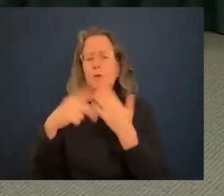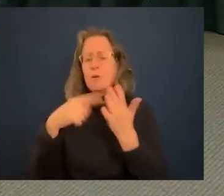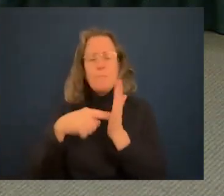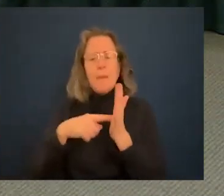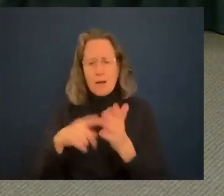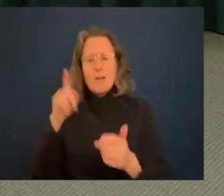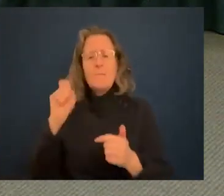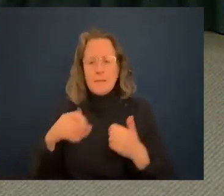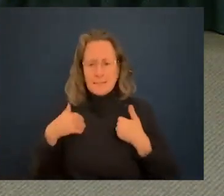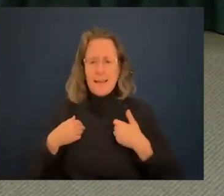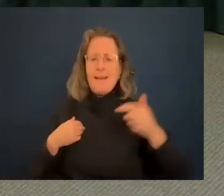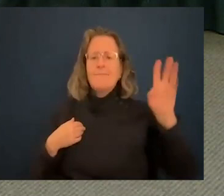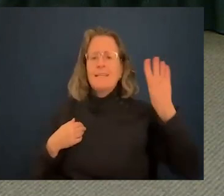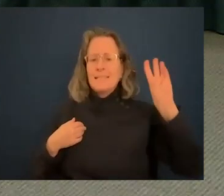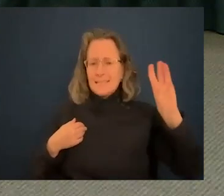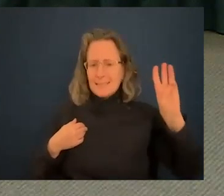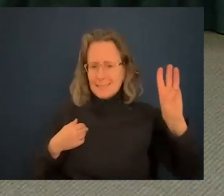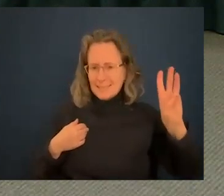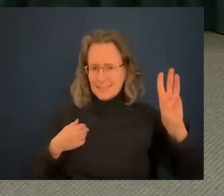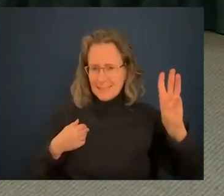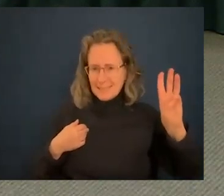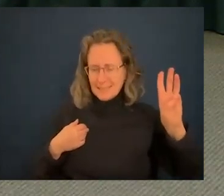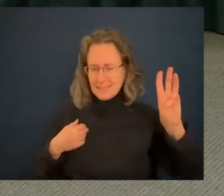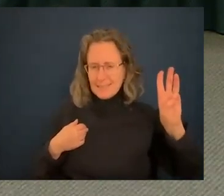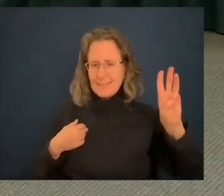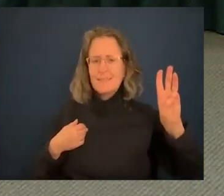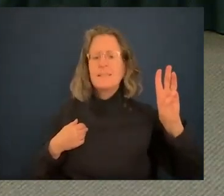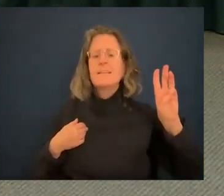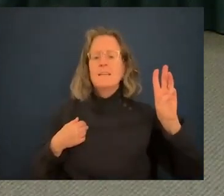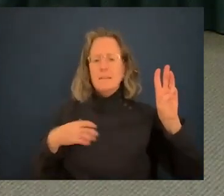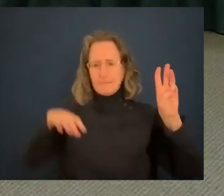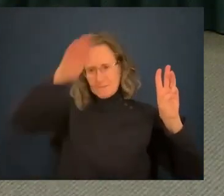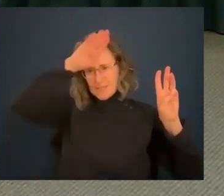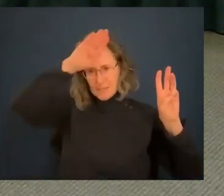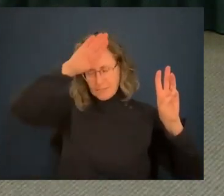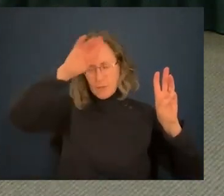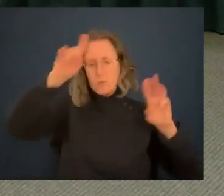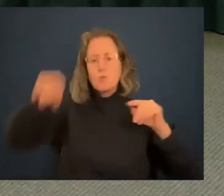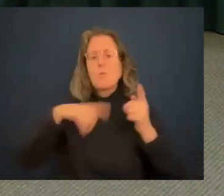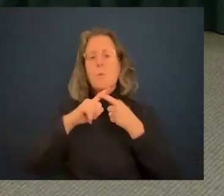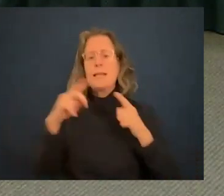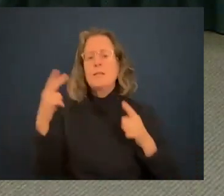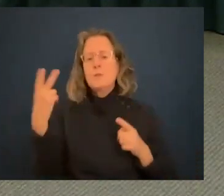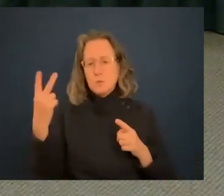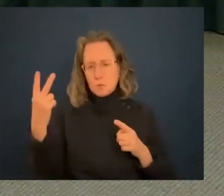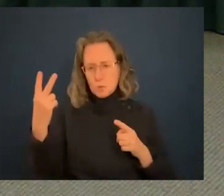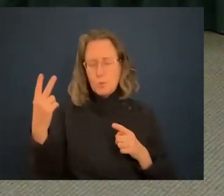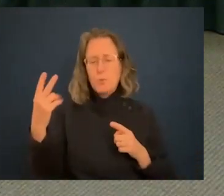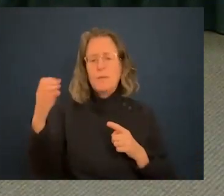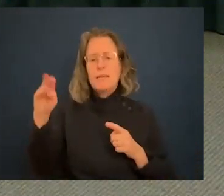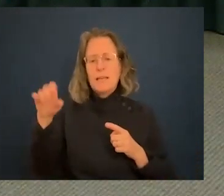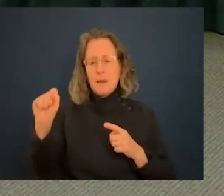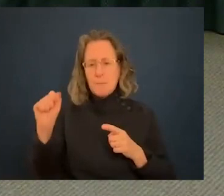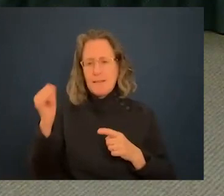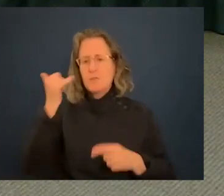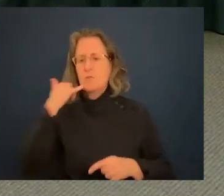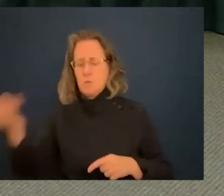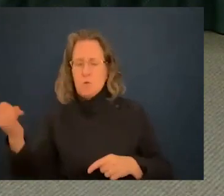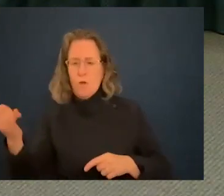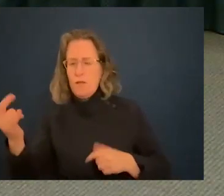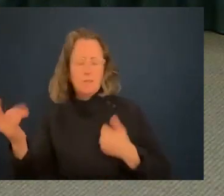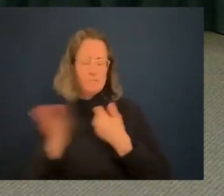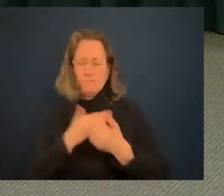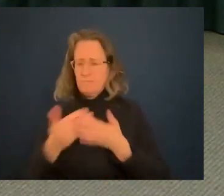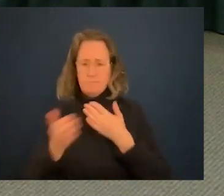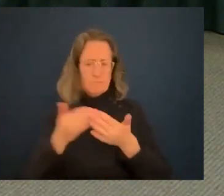a goal of maintaining a fire suppression effective response force of six firefighters when there are two active EMS calls regardless of which Fire EMS